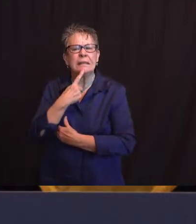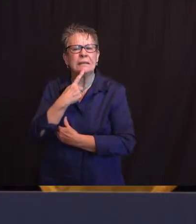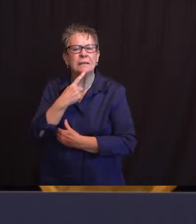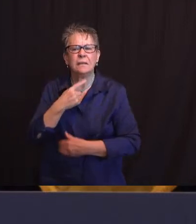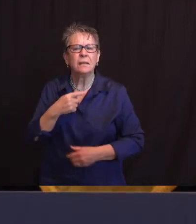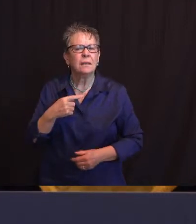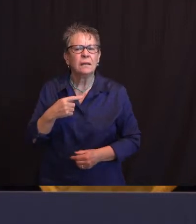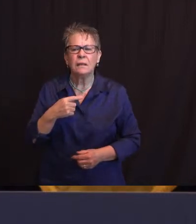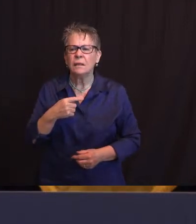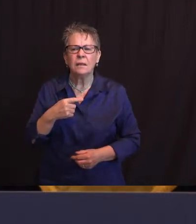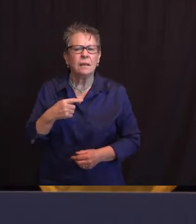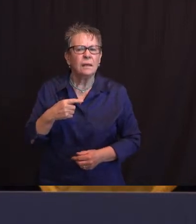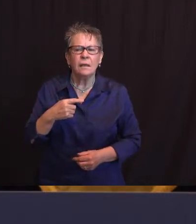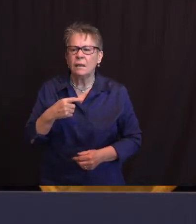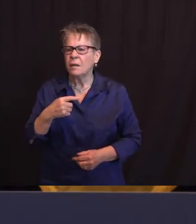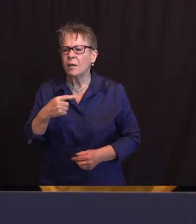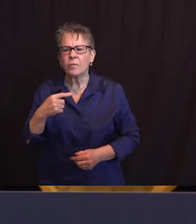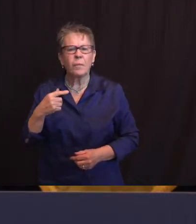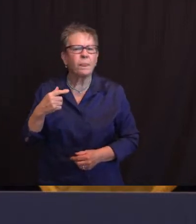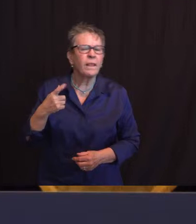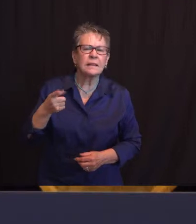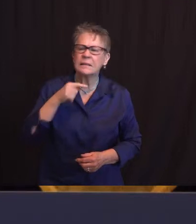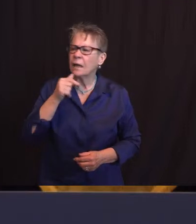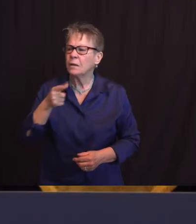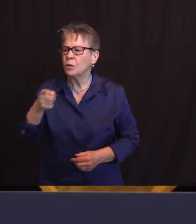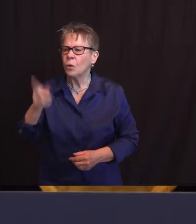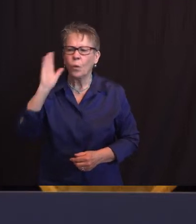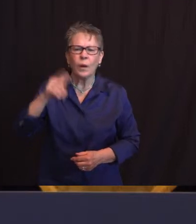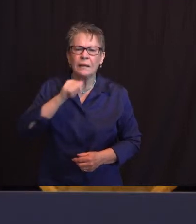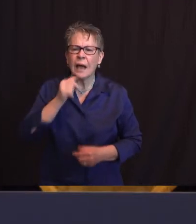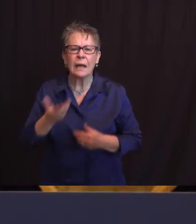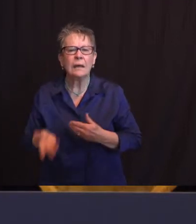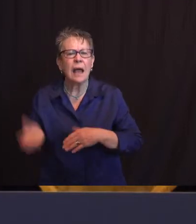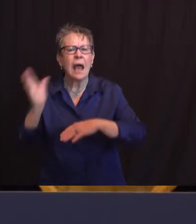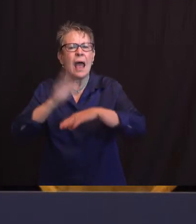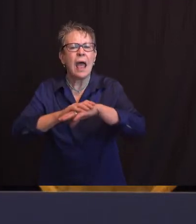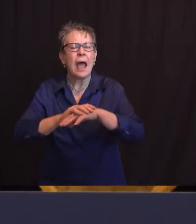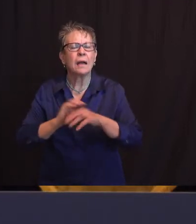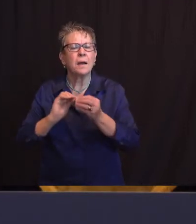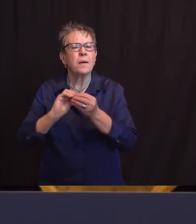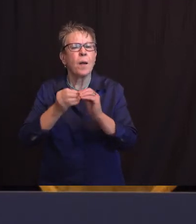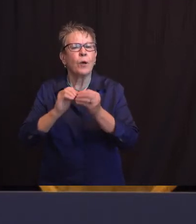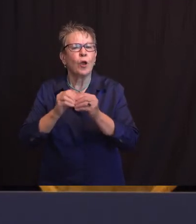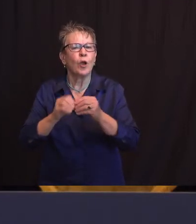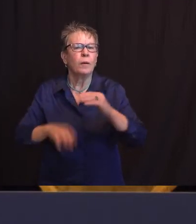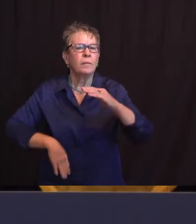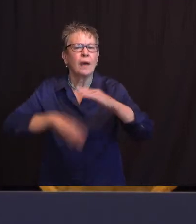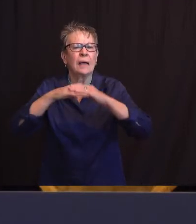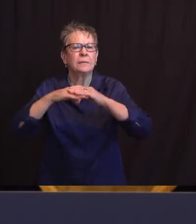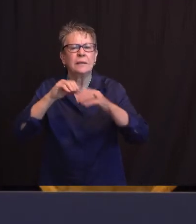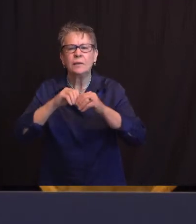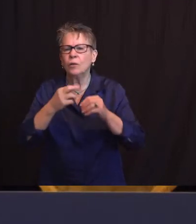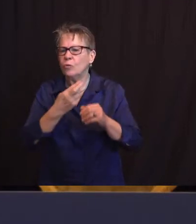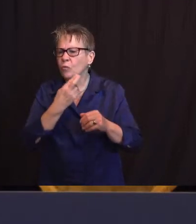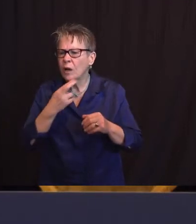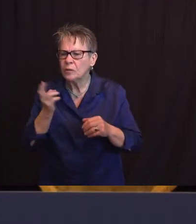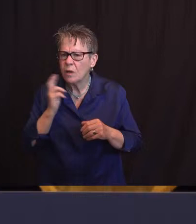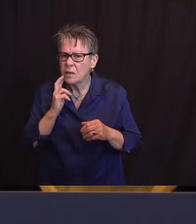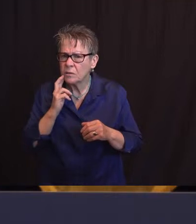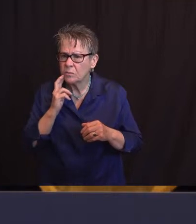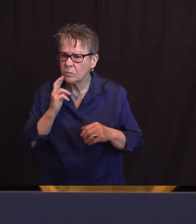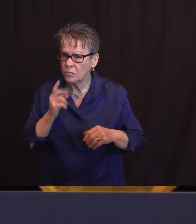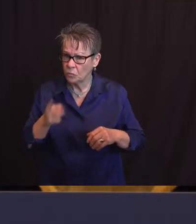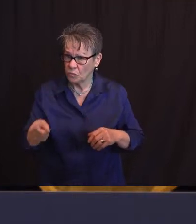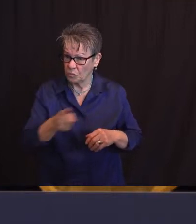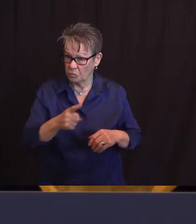how long that could last and what you'd be looking for to loosen restrictions again? Do you have any misgivings about expanding capacity limits in the recent